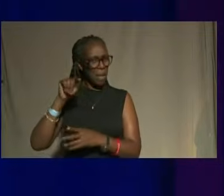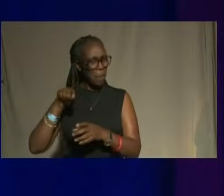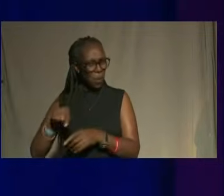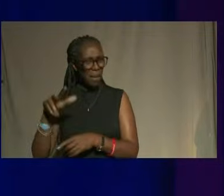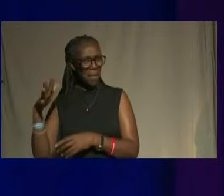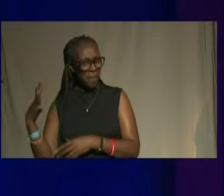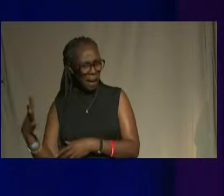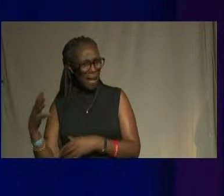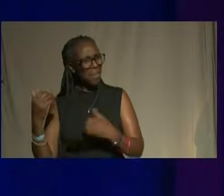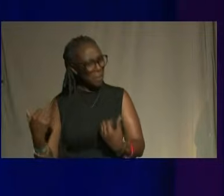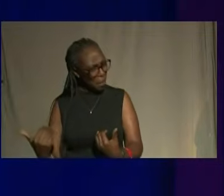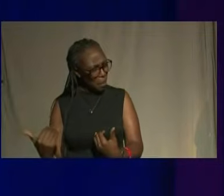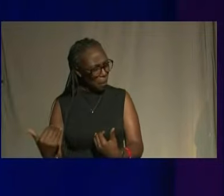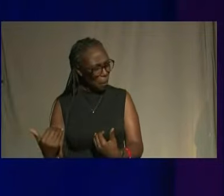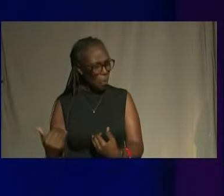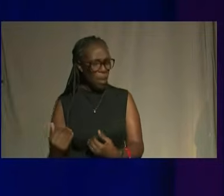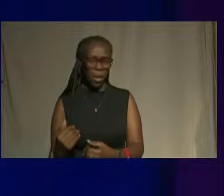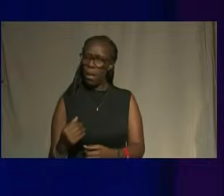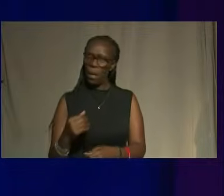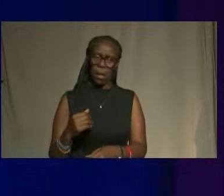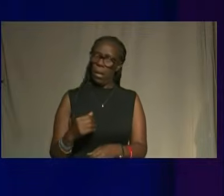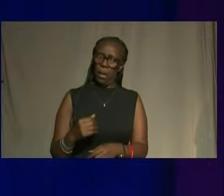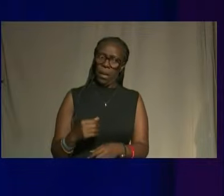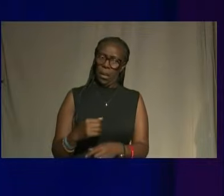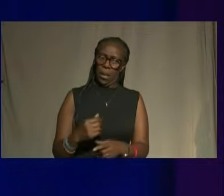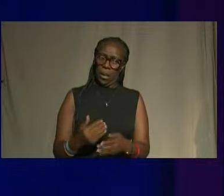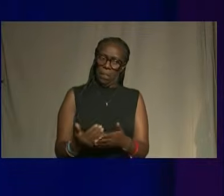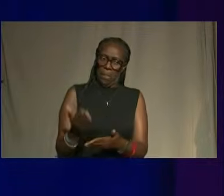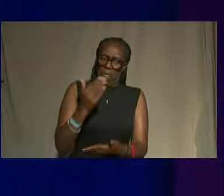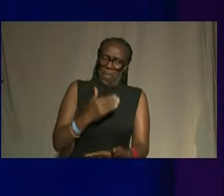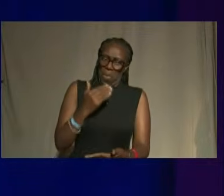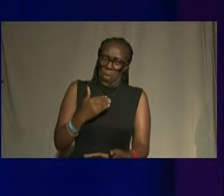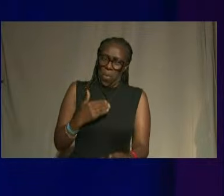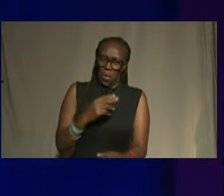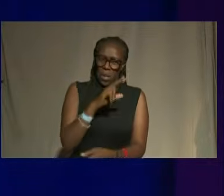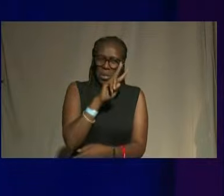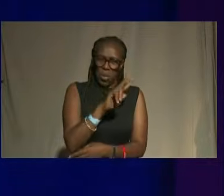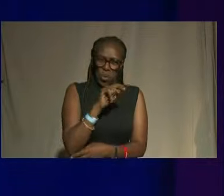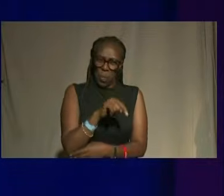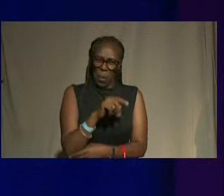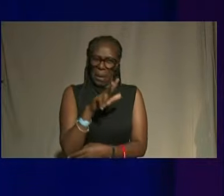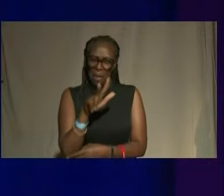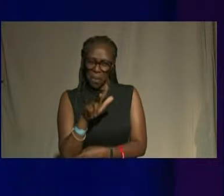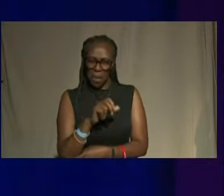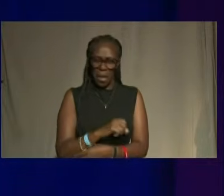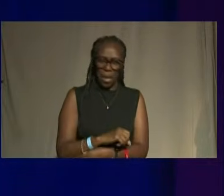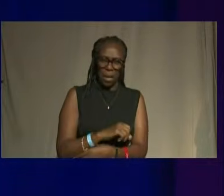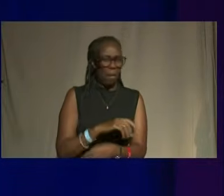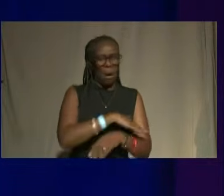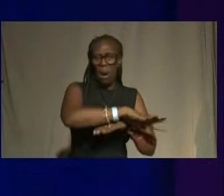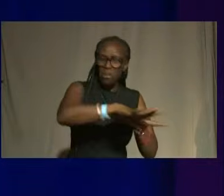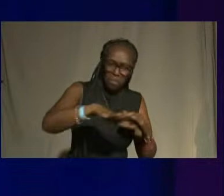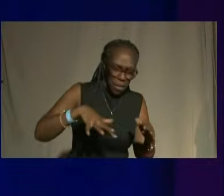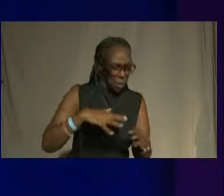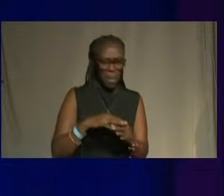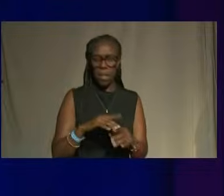now, right? It used to be 2.3, 3.2, all over the place. Can't be